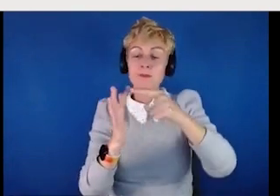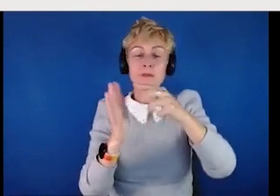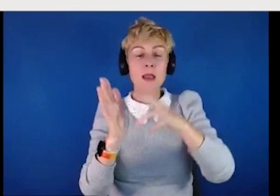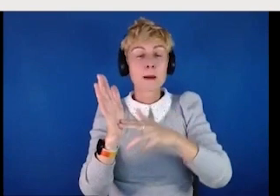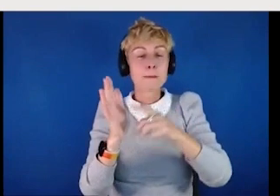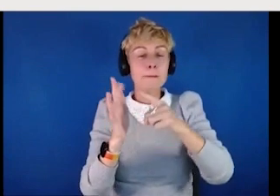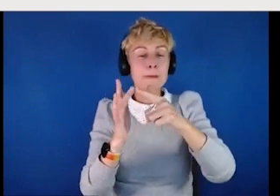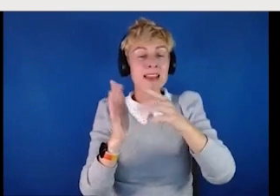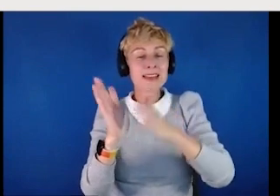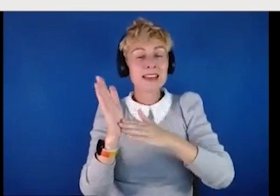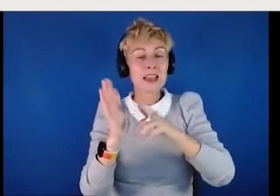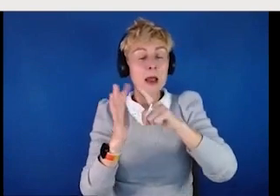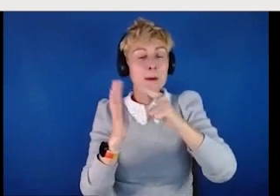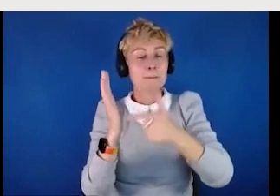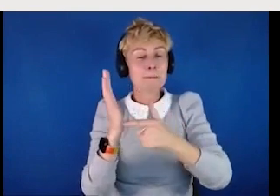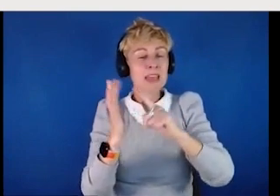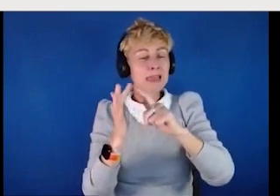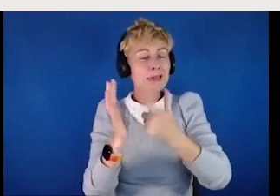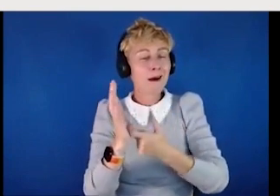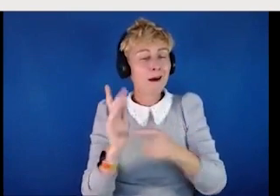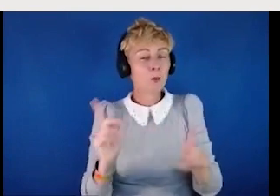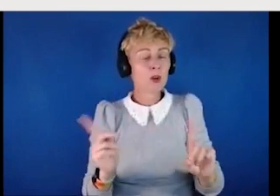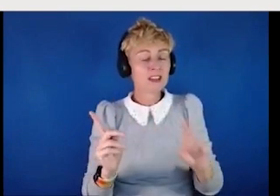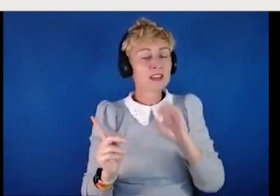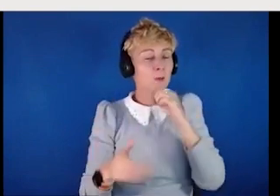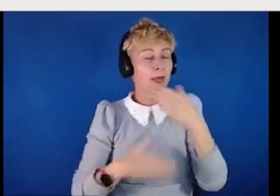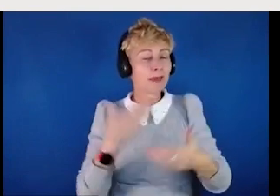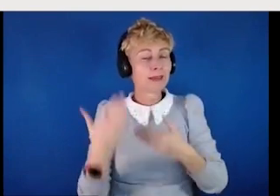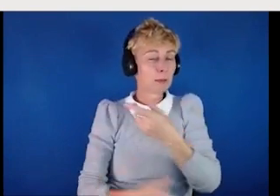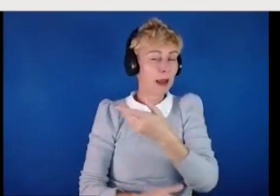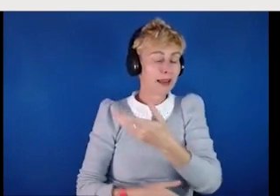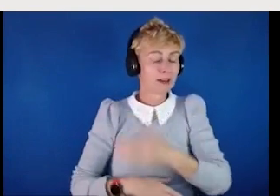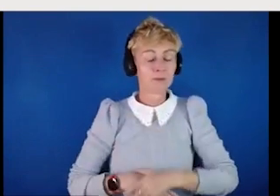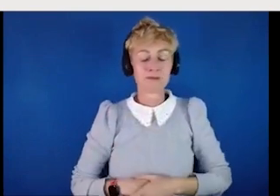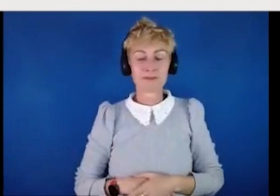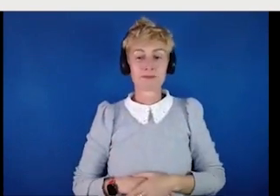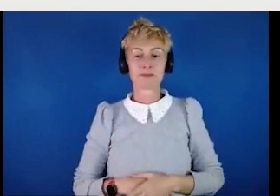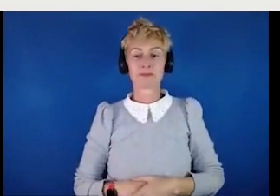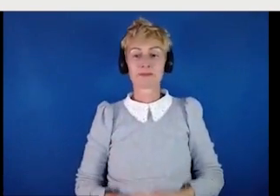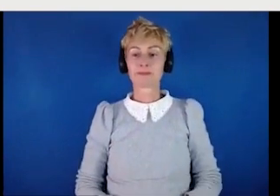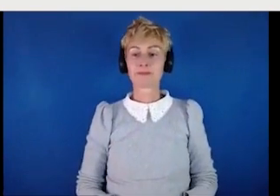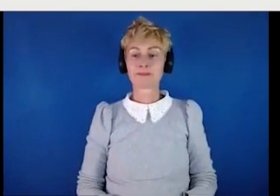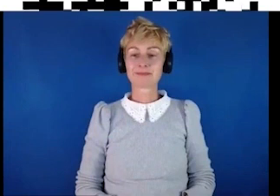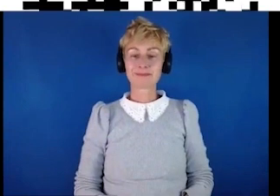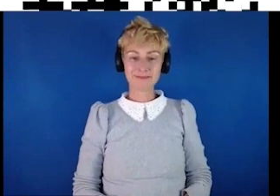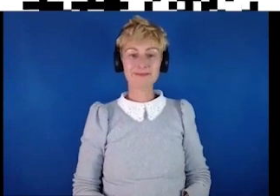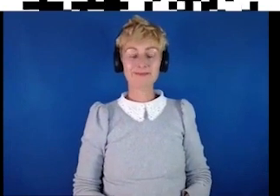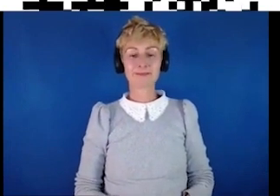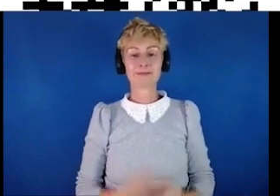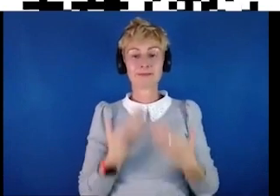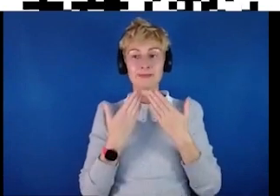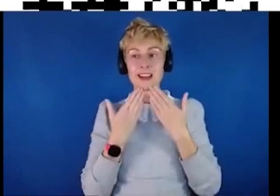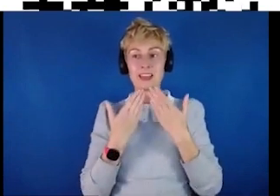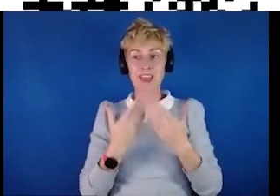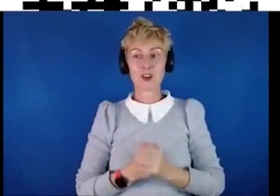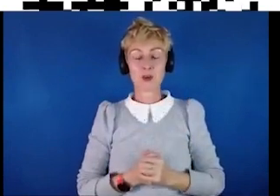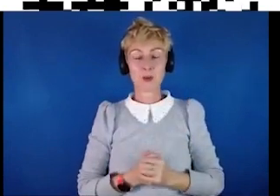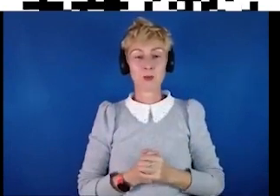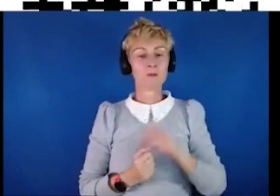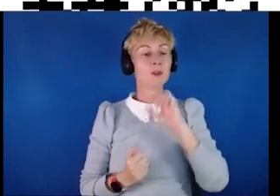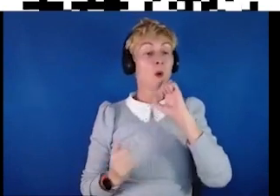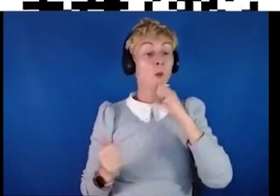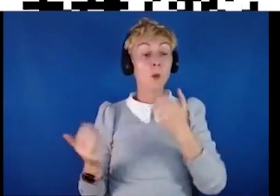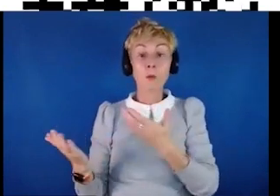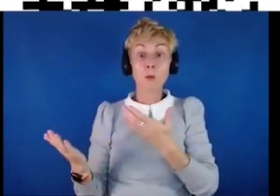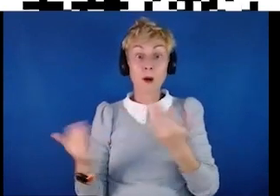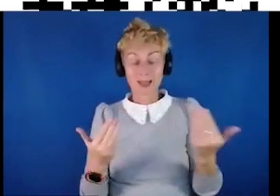interactions. So I'll just hand it over to you, Nathan. Thank you. Yeah, thank you very much, Hannah, and a warm welcome to